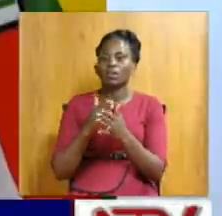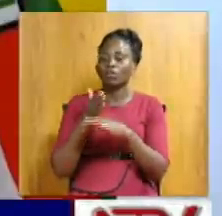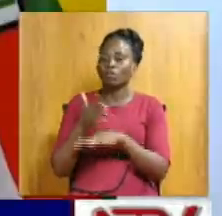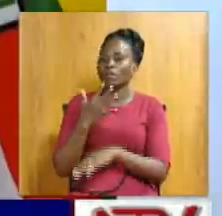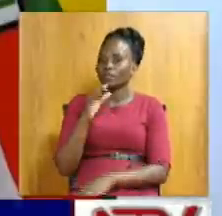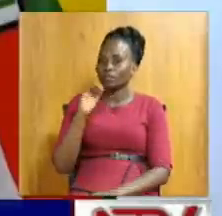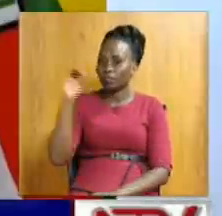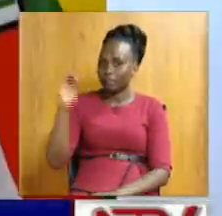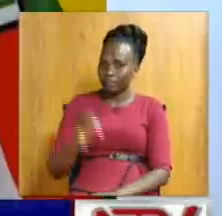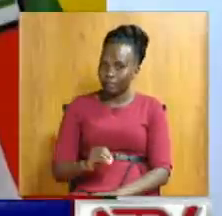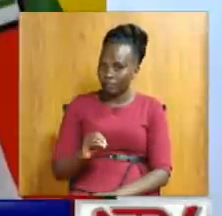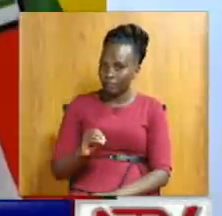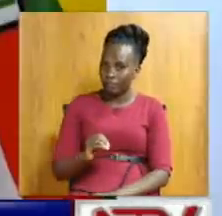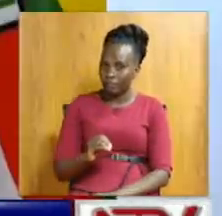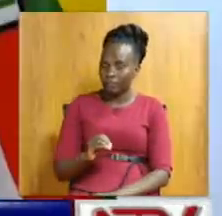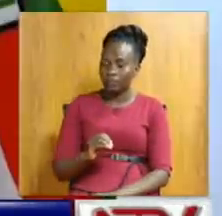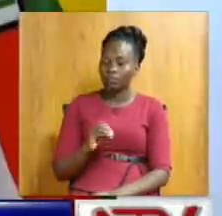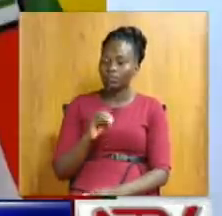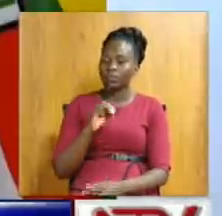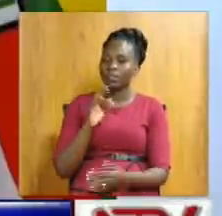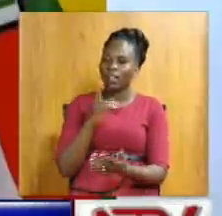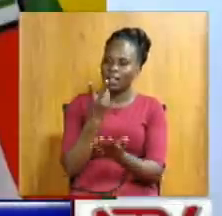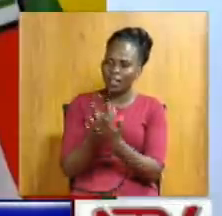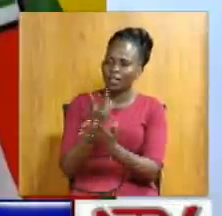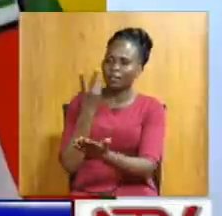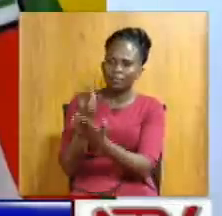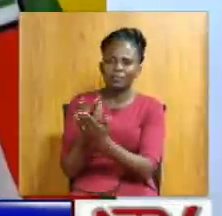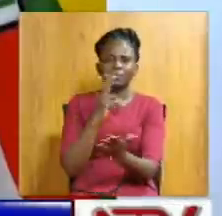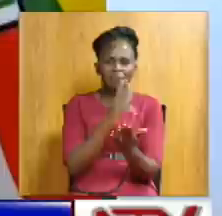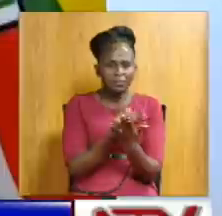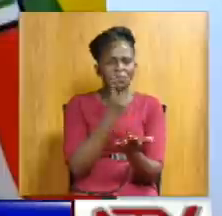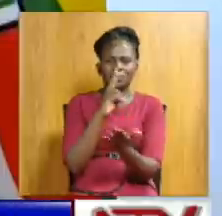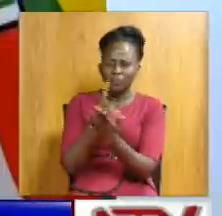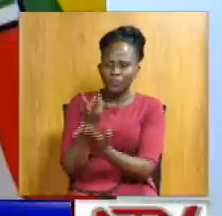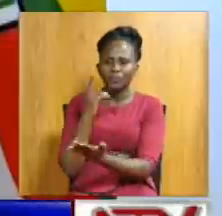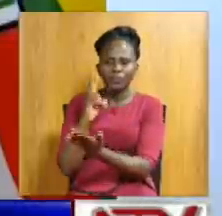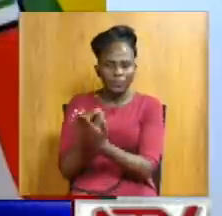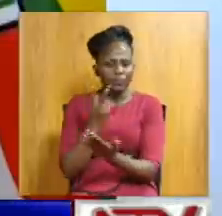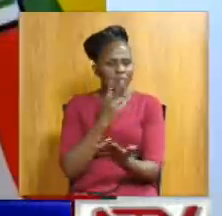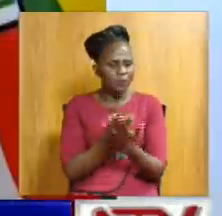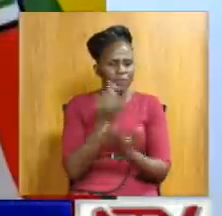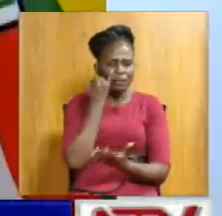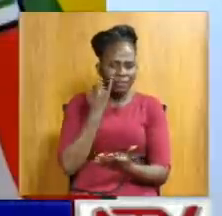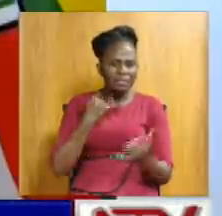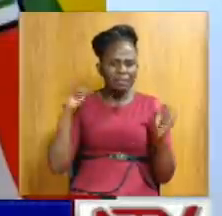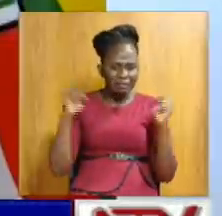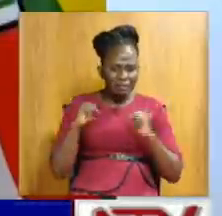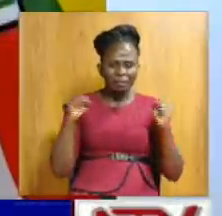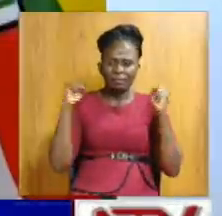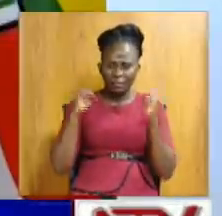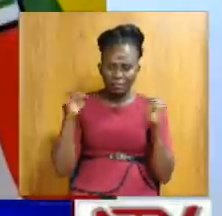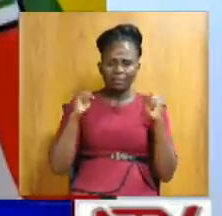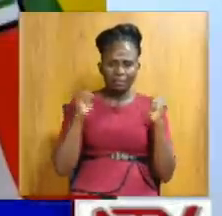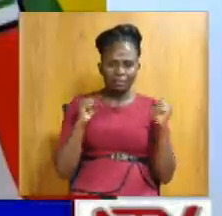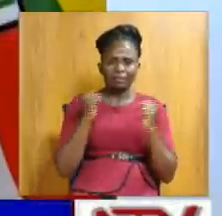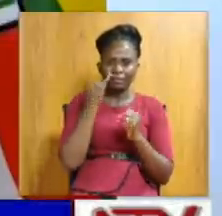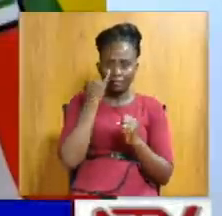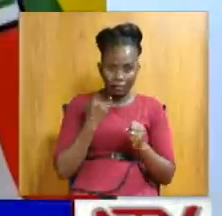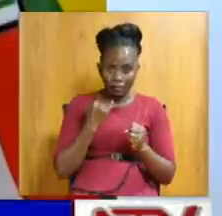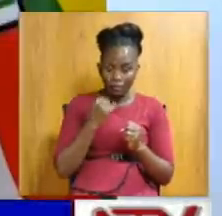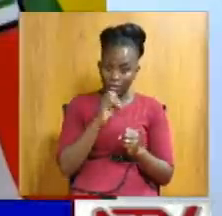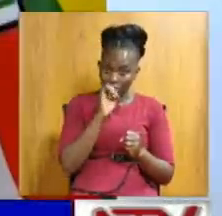50%, and if the daily rate of the hospitalization for severely and critically ill patients